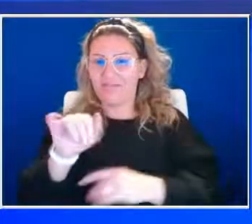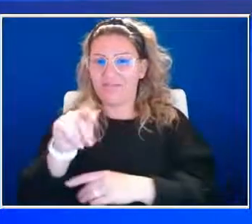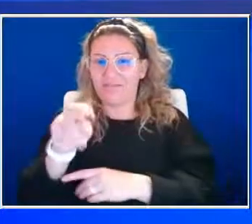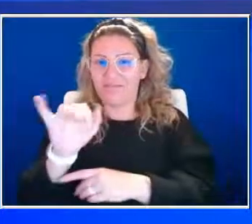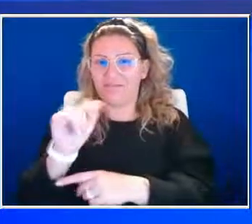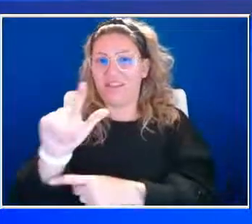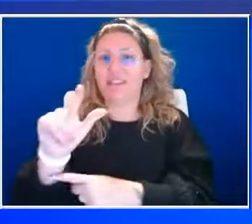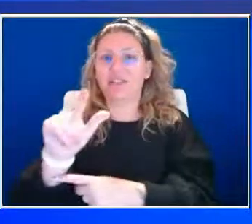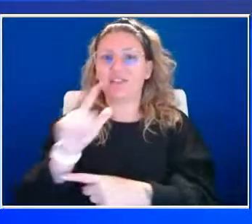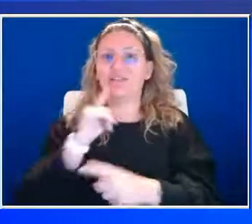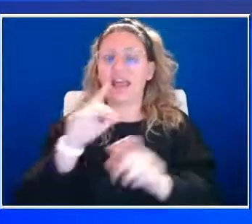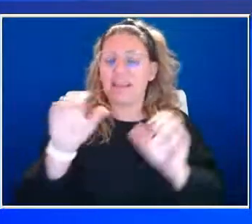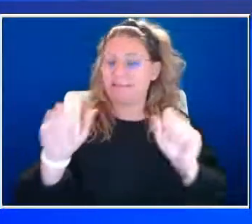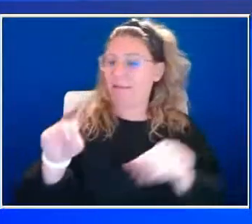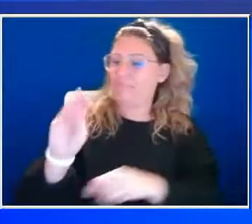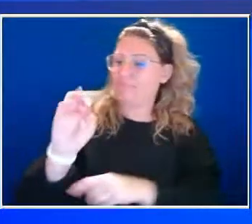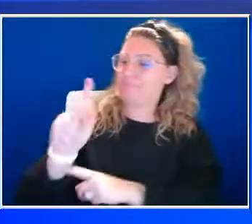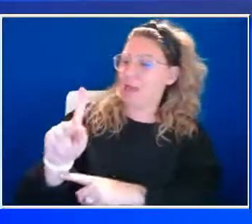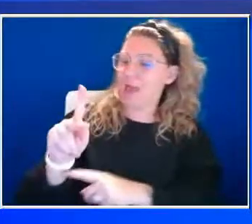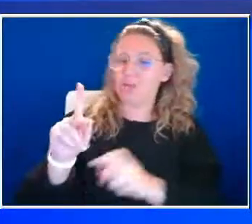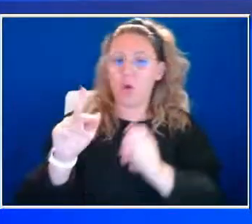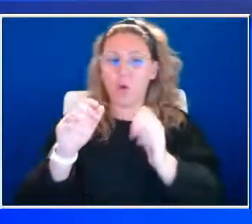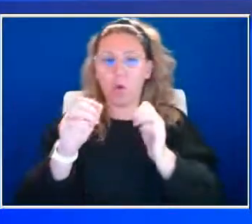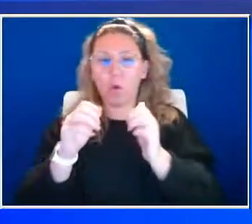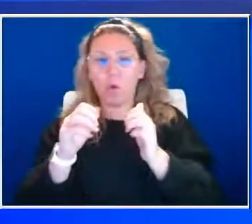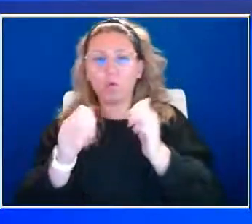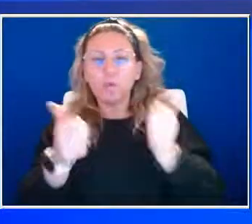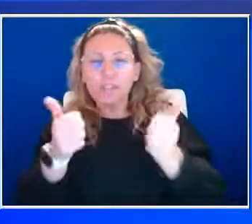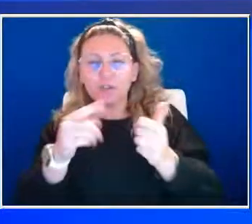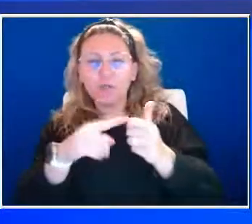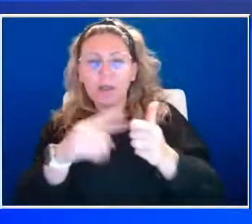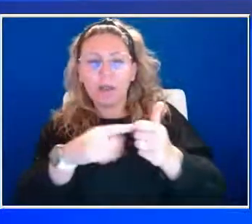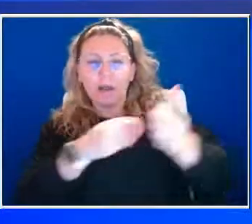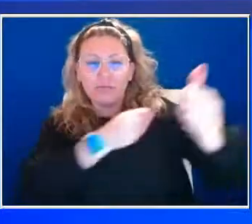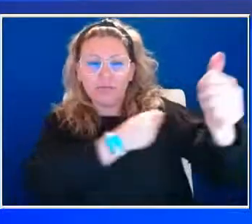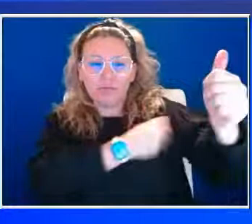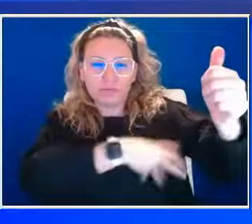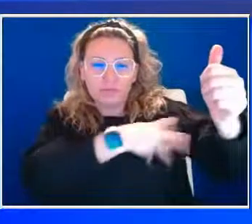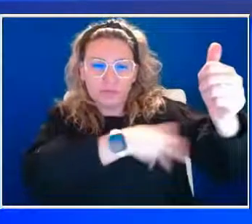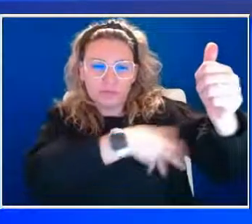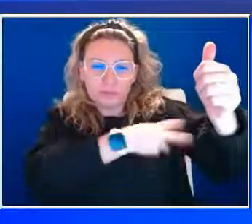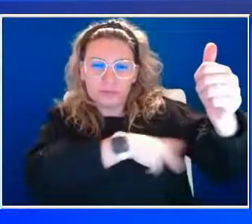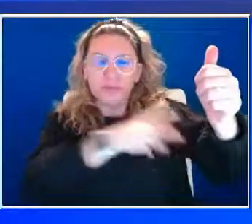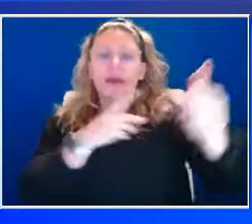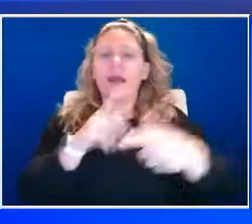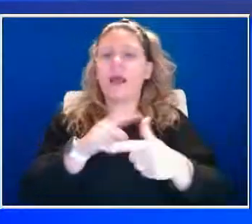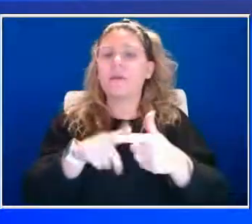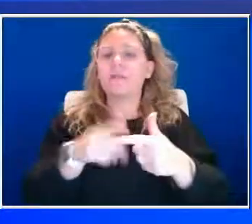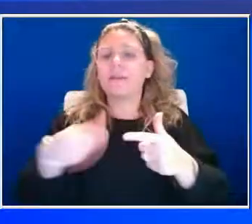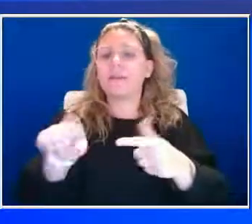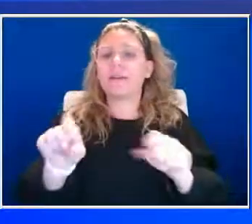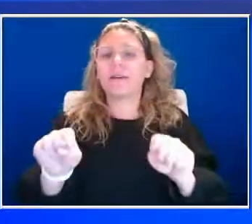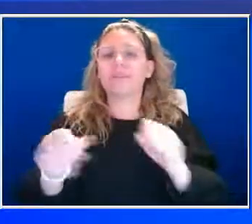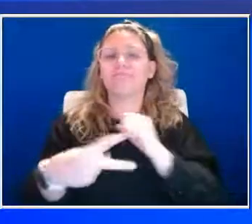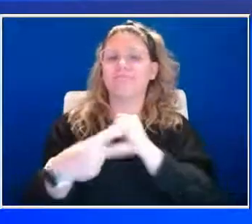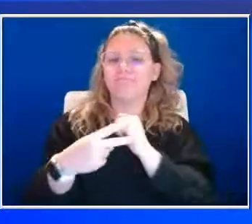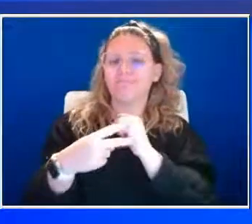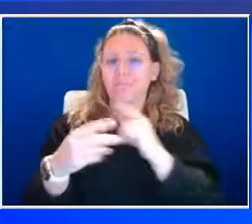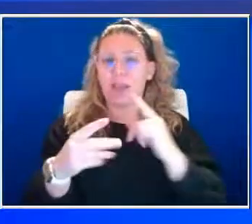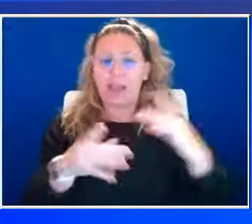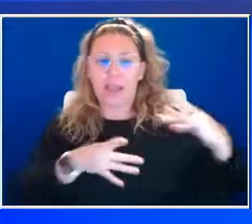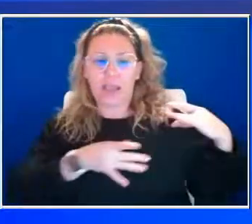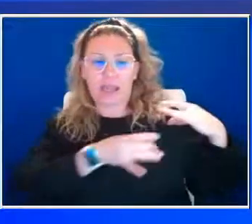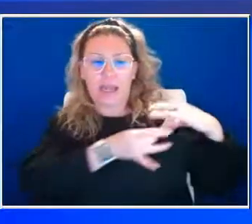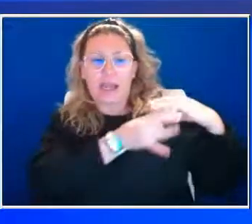which lymph nodes drain the arm to hopefully avoid those, and then they're able to save them and reconnect them to hopefully try to